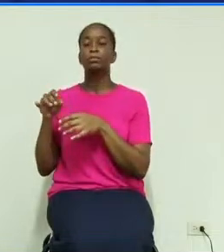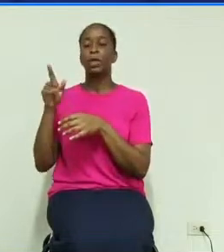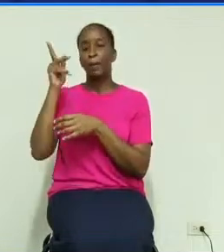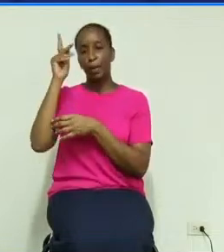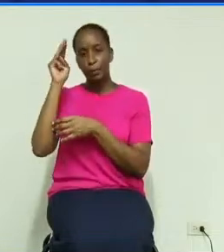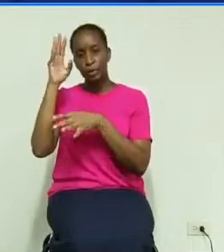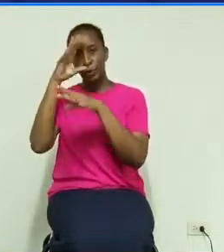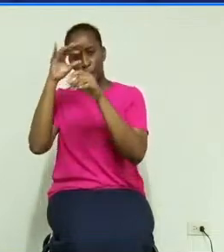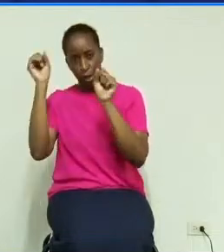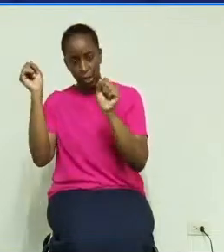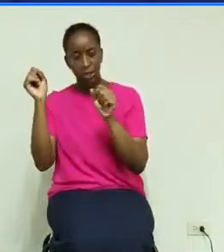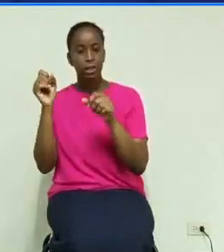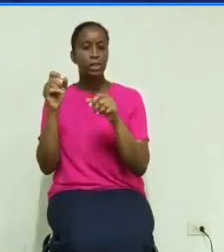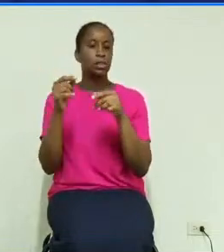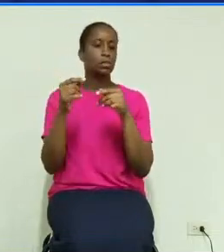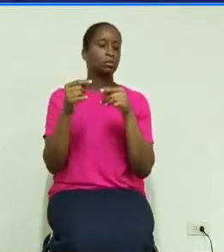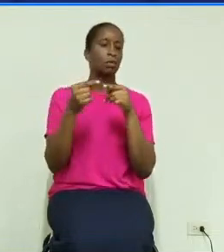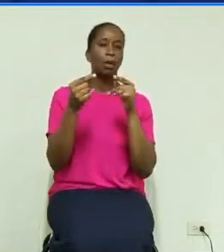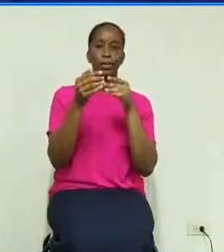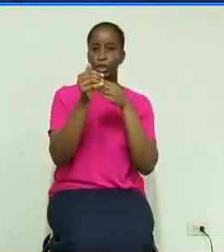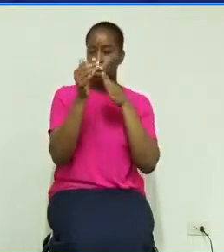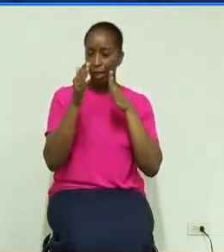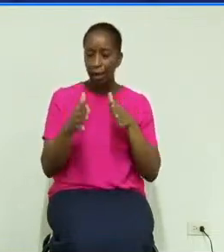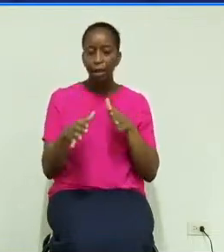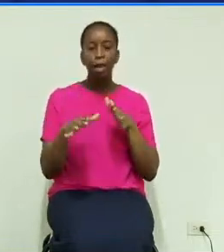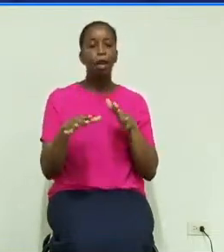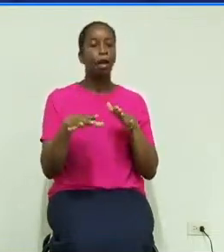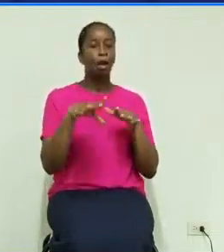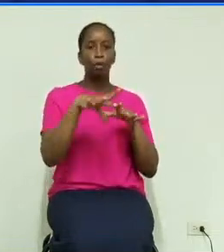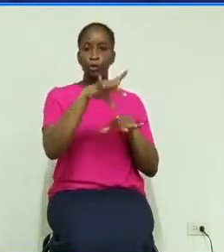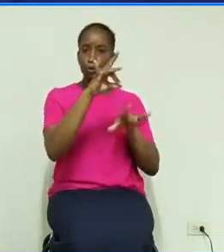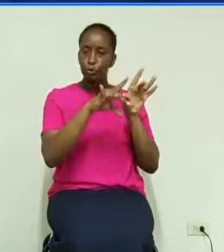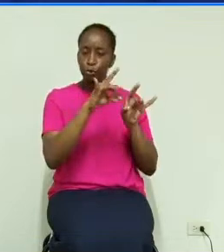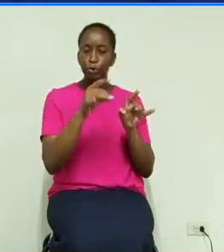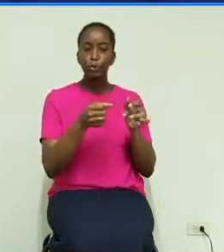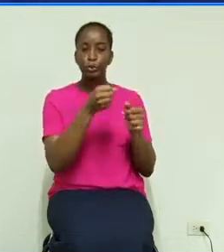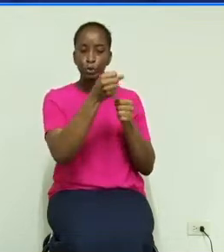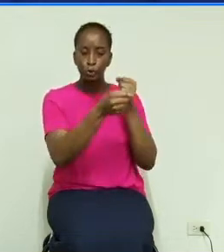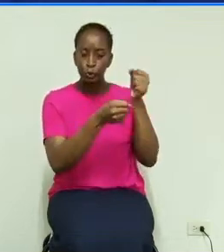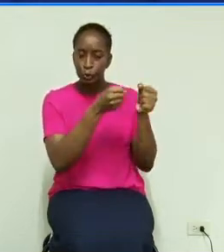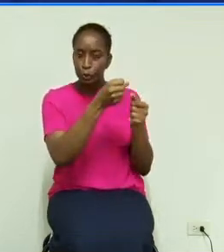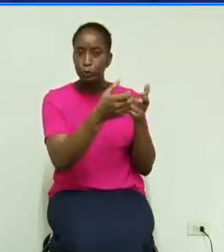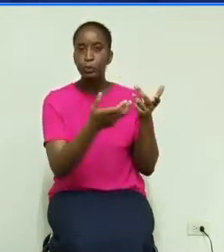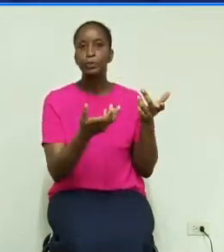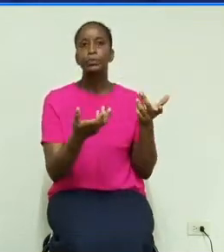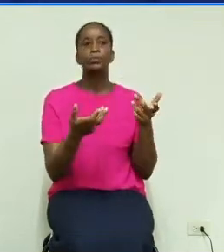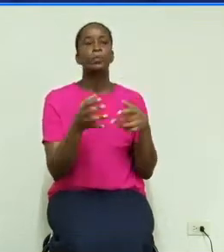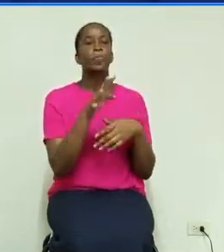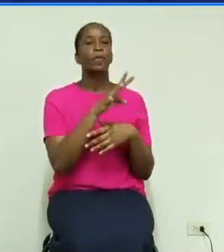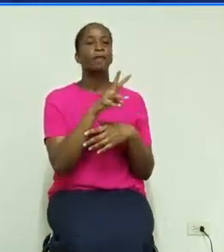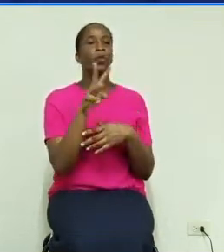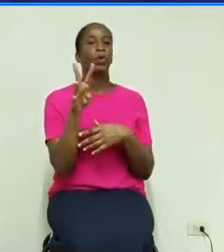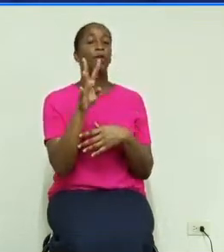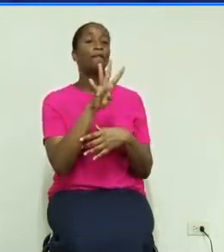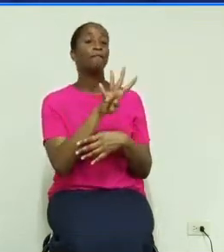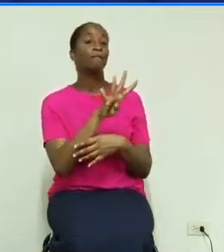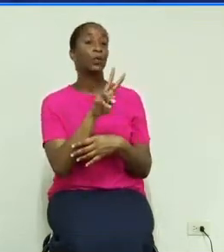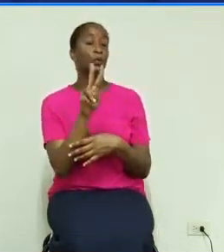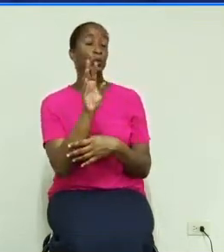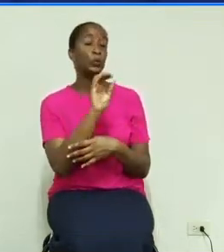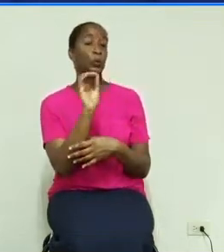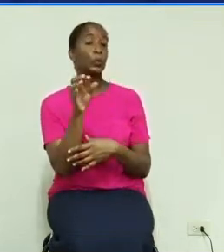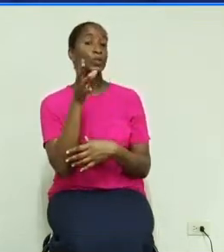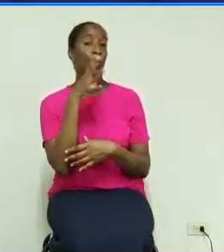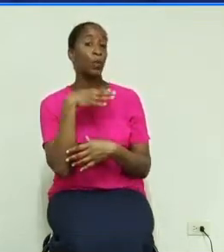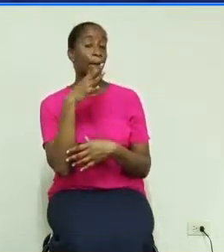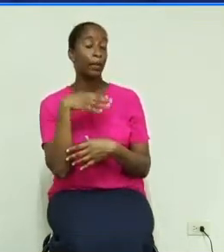is, the PM or the president, again, the number might dip to 3 or 2 or 4, or it might increase too,